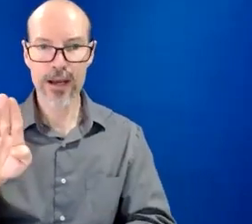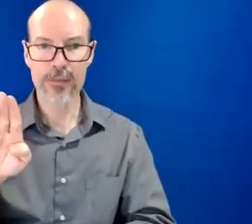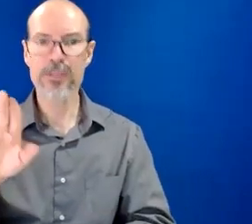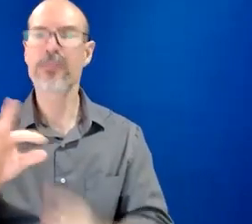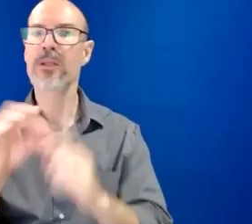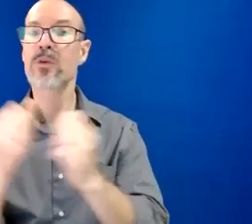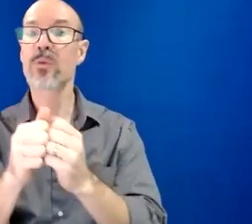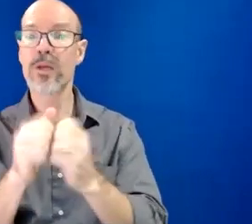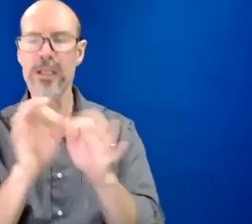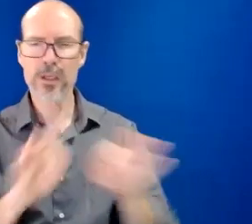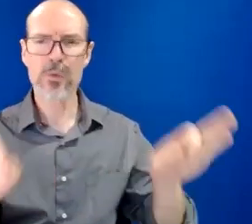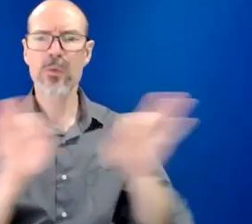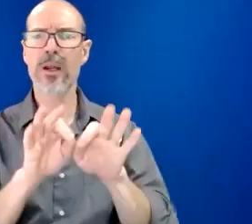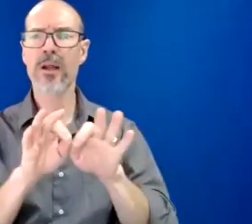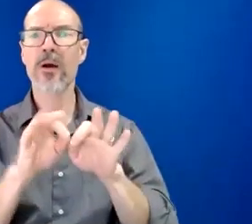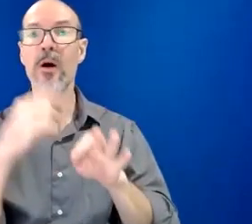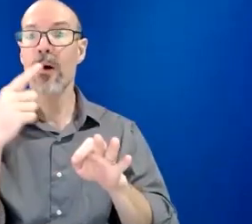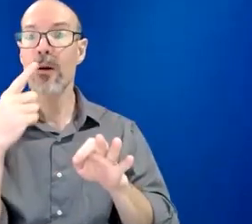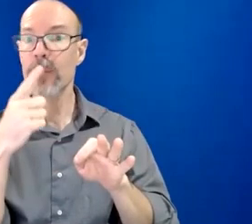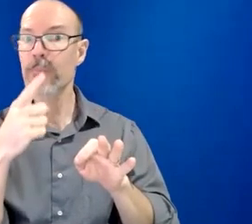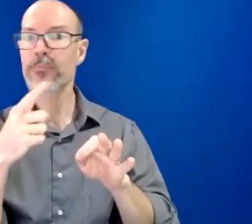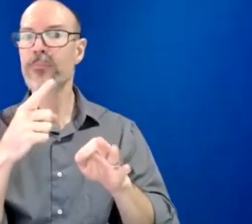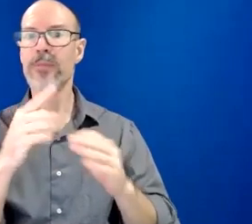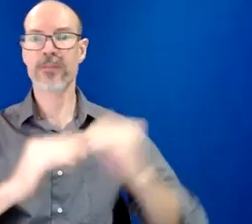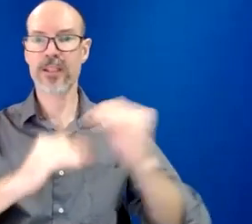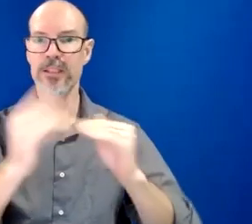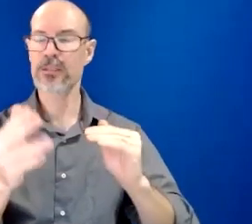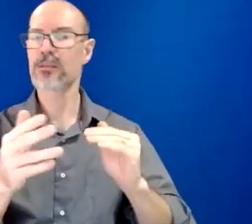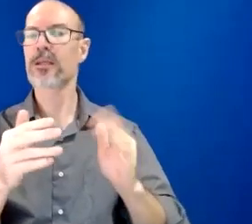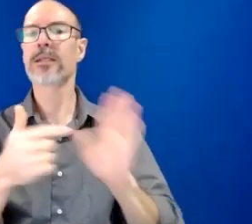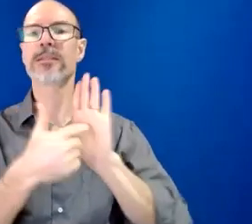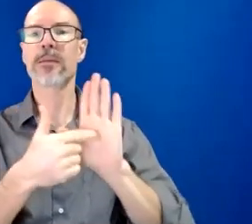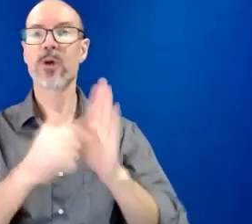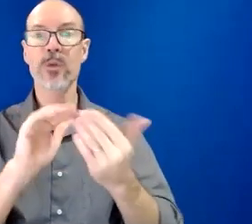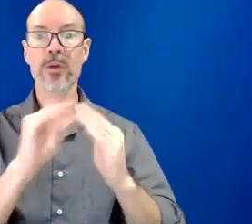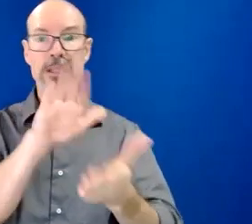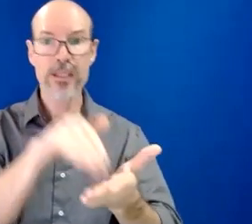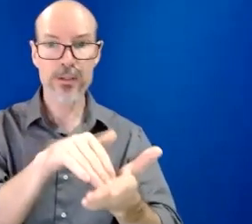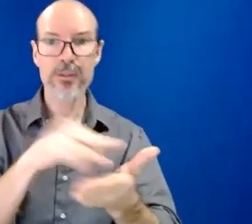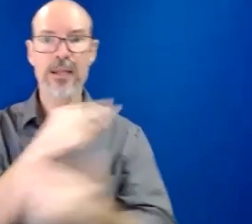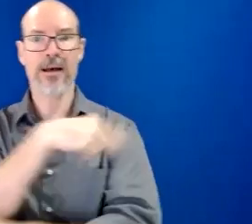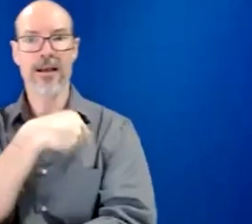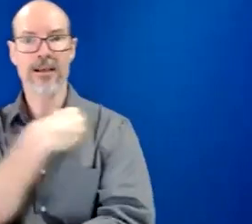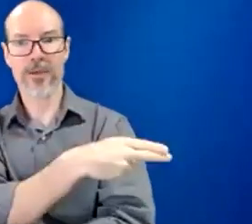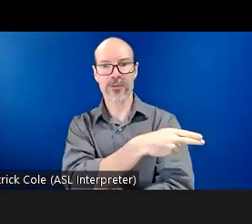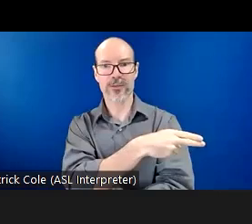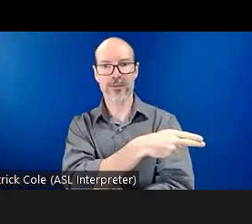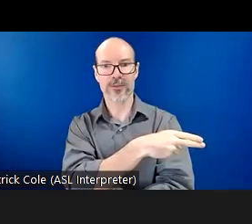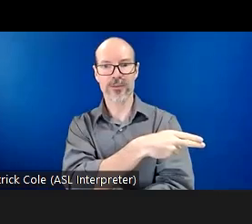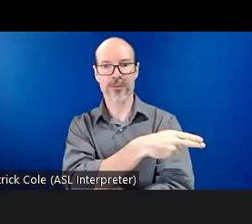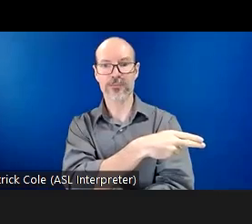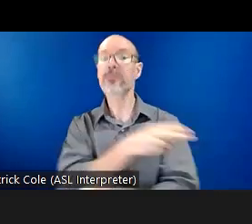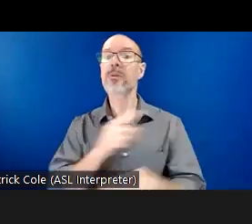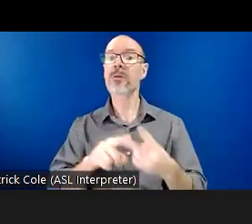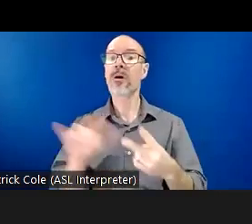public facilities such as community centers, as well as hospitals. And secondly, in this measure, we are also focusing on